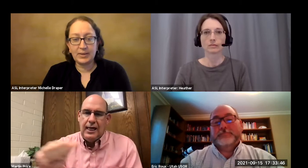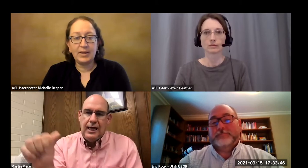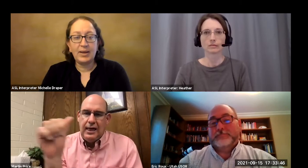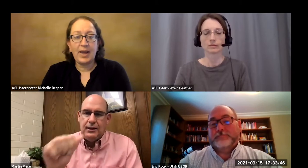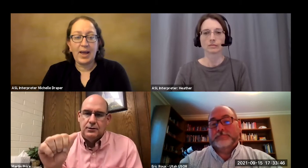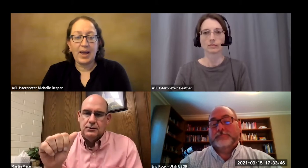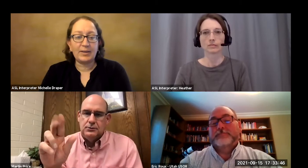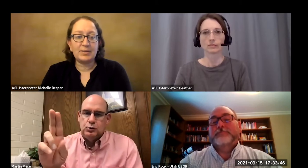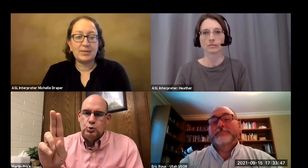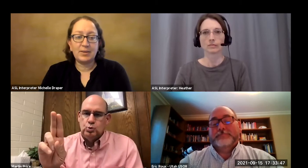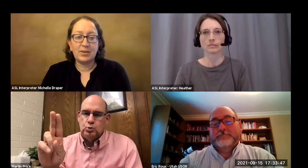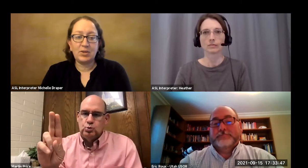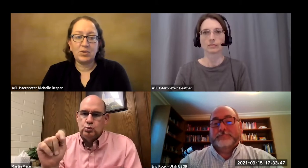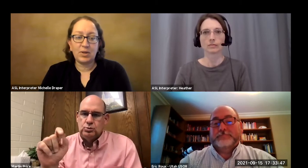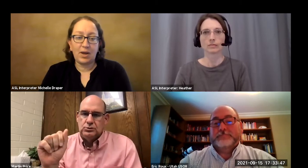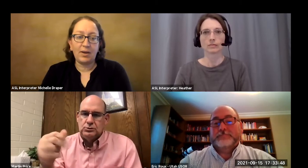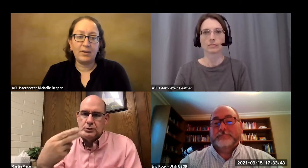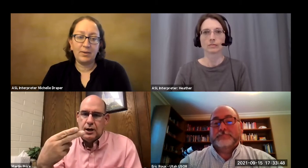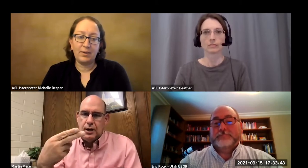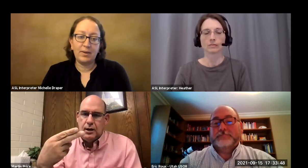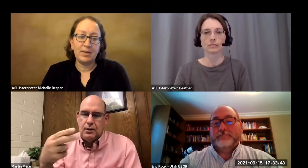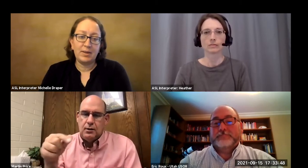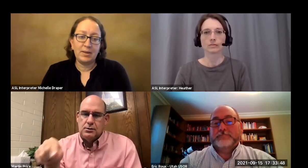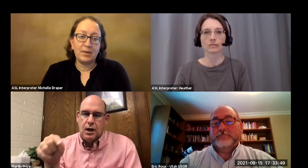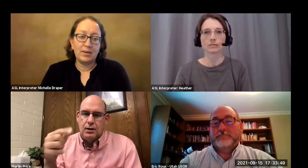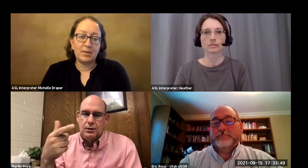OUX at